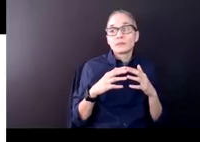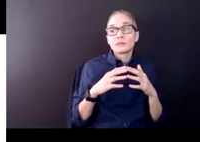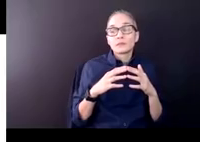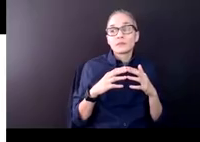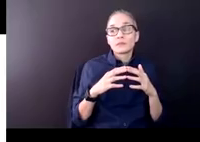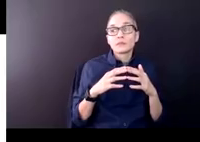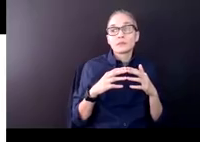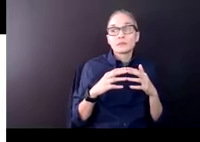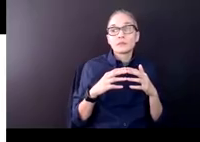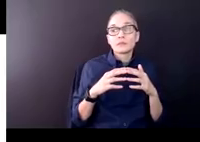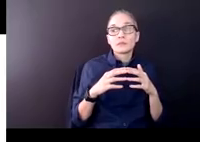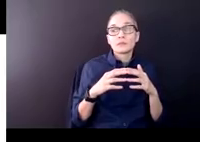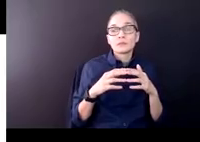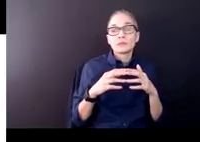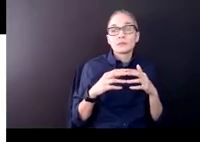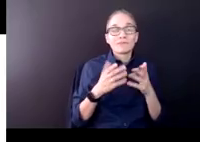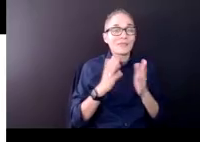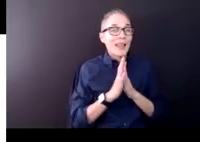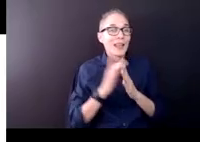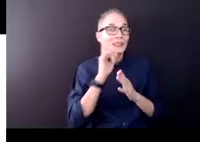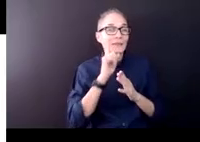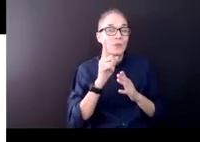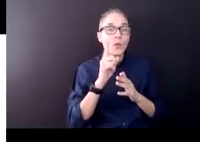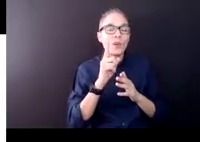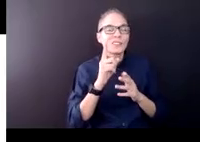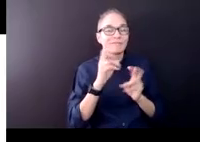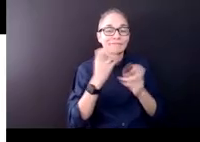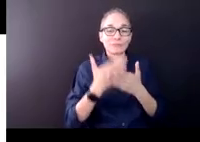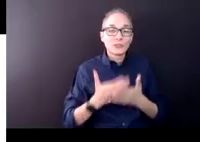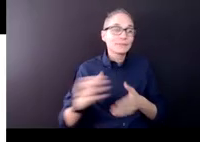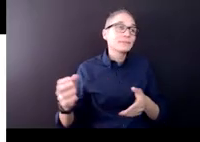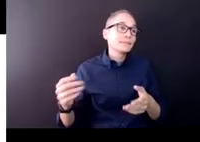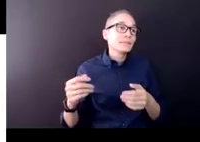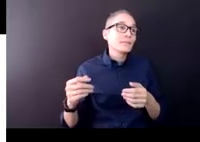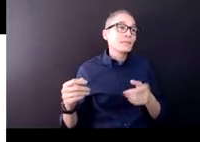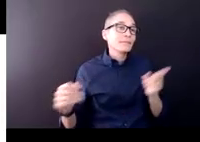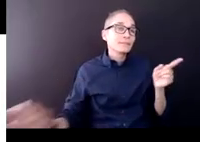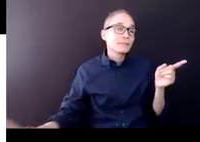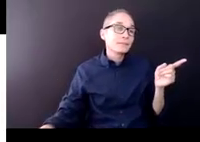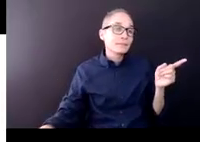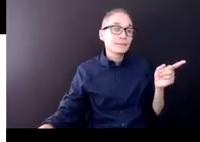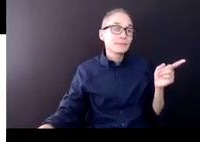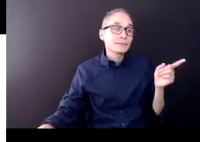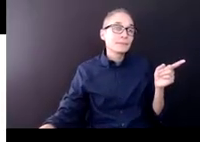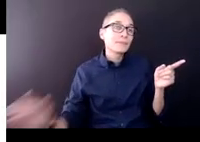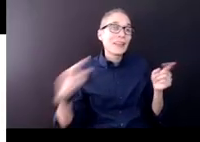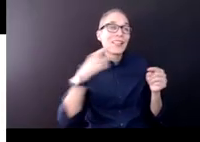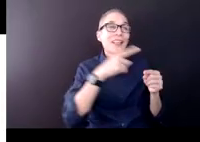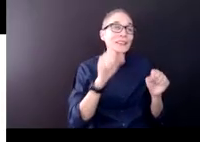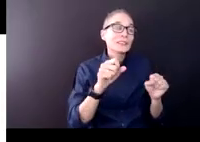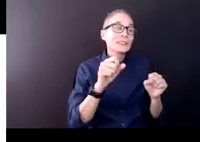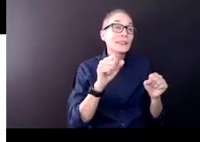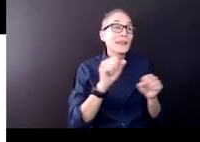also ask for the receipts, which we'll talk about in a minute. But this can work for, yeah, this can work for